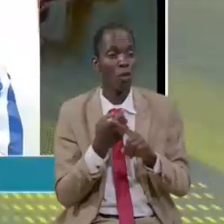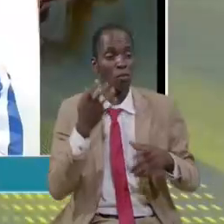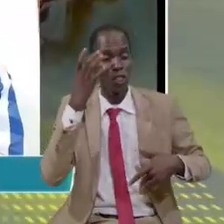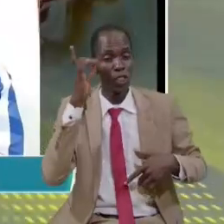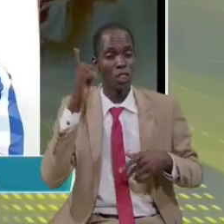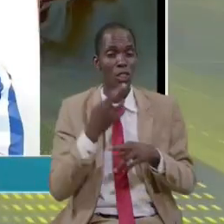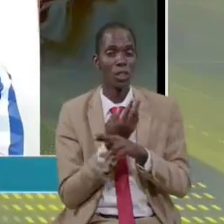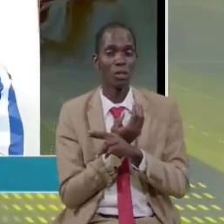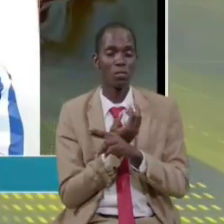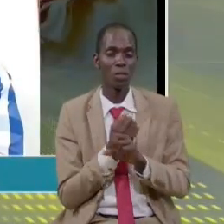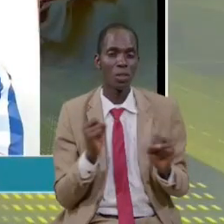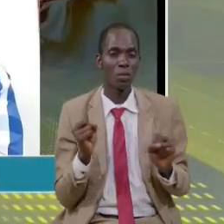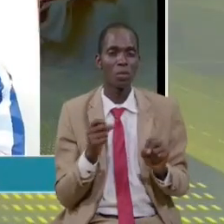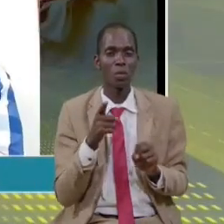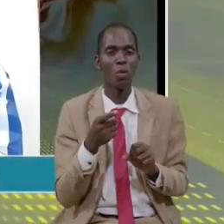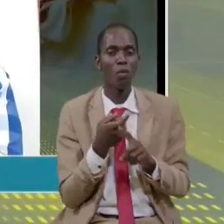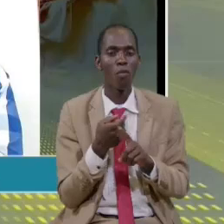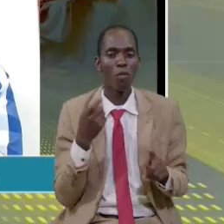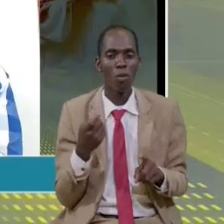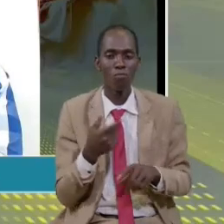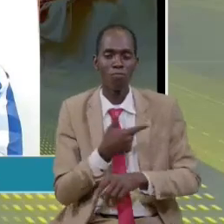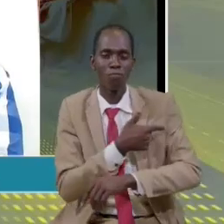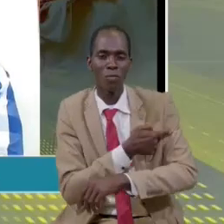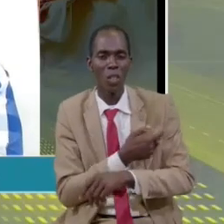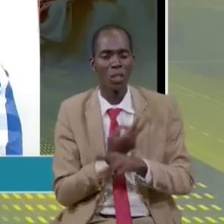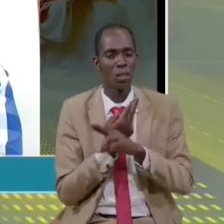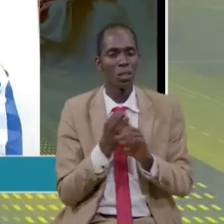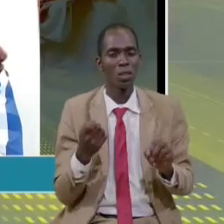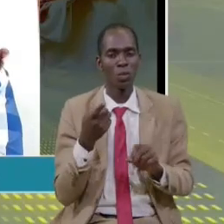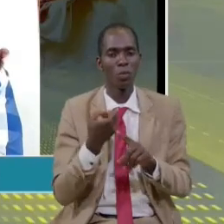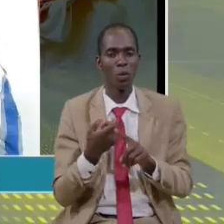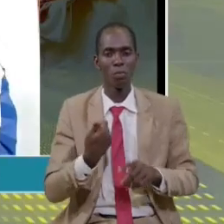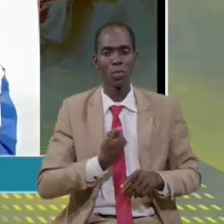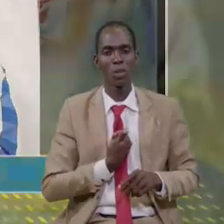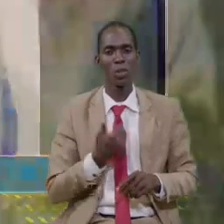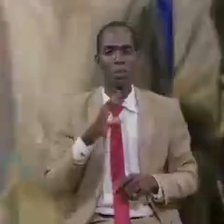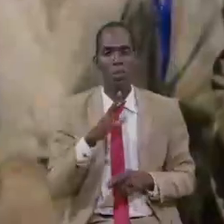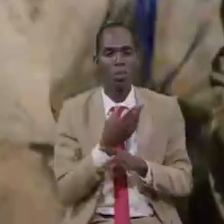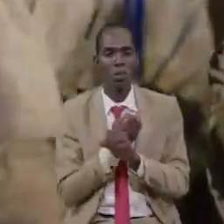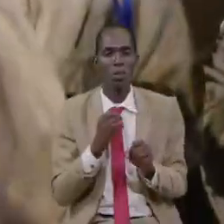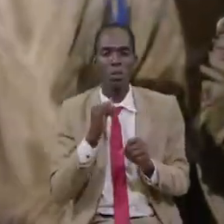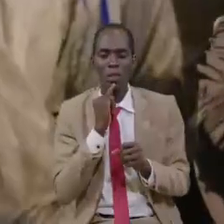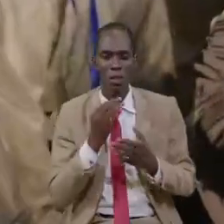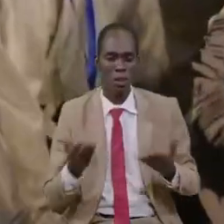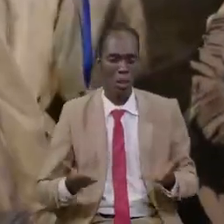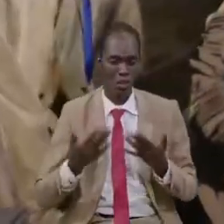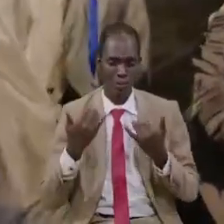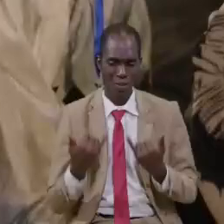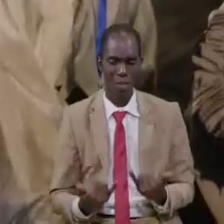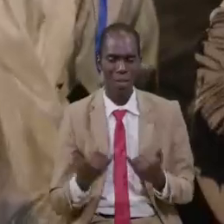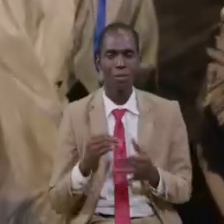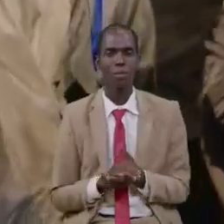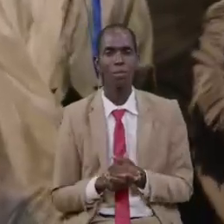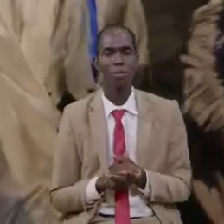He redeems you from self. Your redemption is available now. My redemption